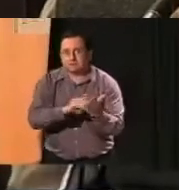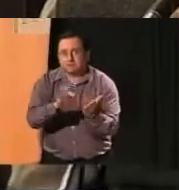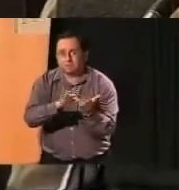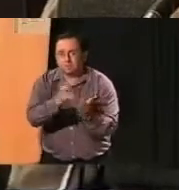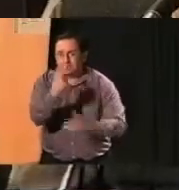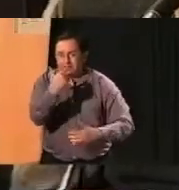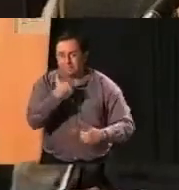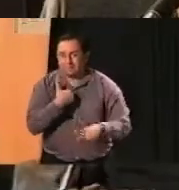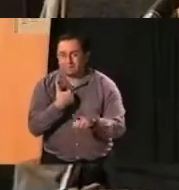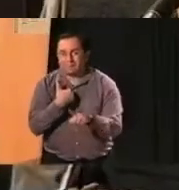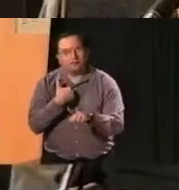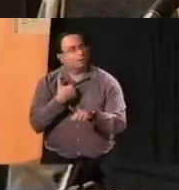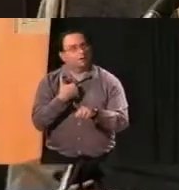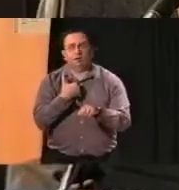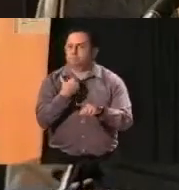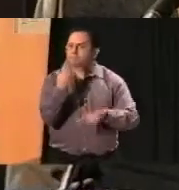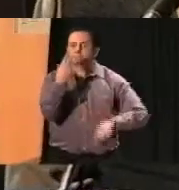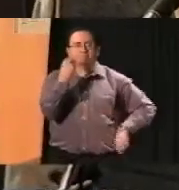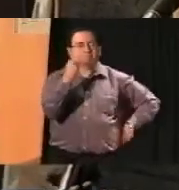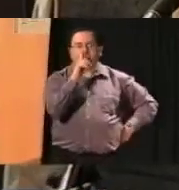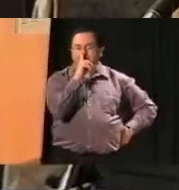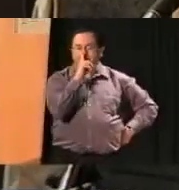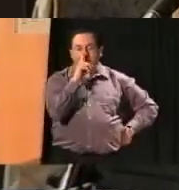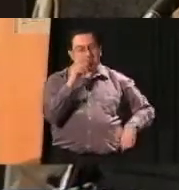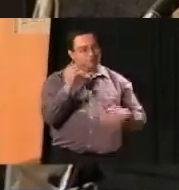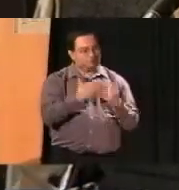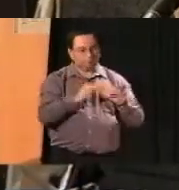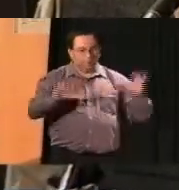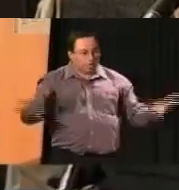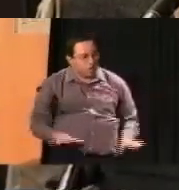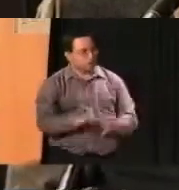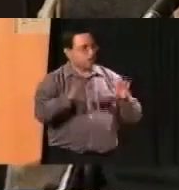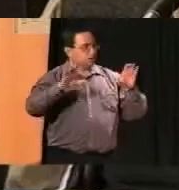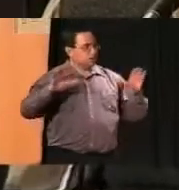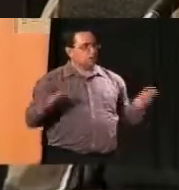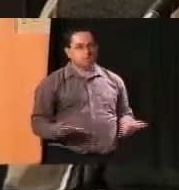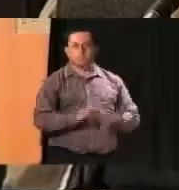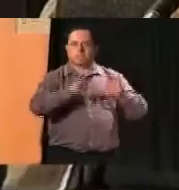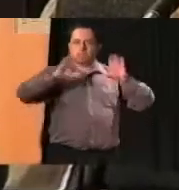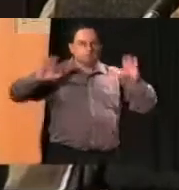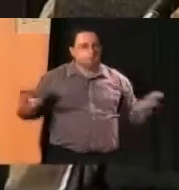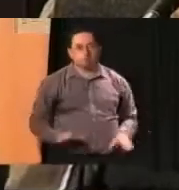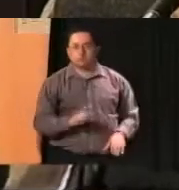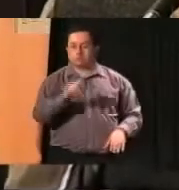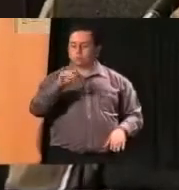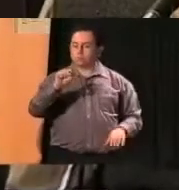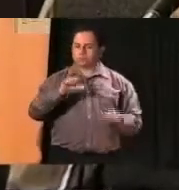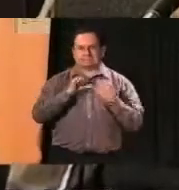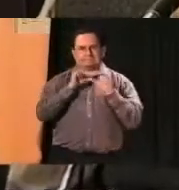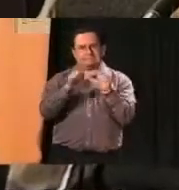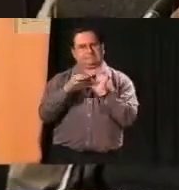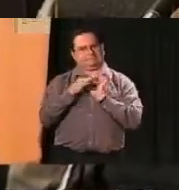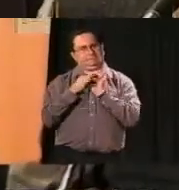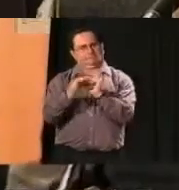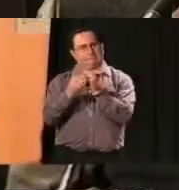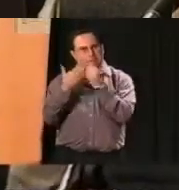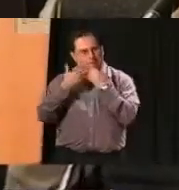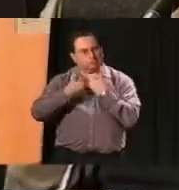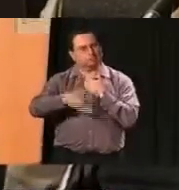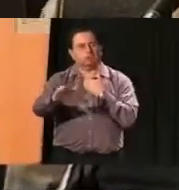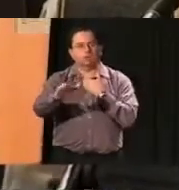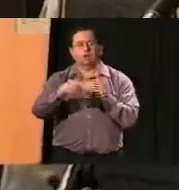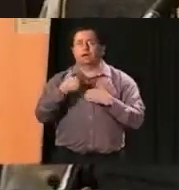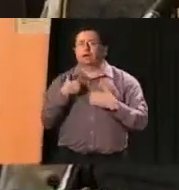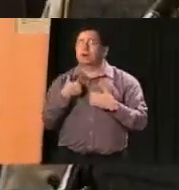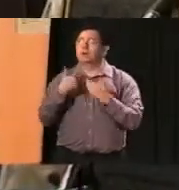pill. But no matter what I tried, this thing stayed with me still. I